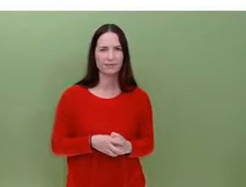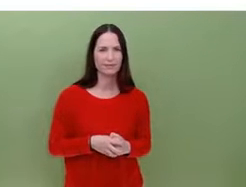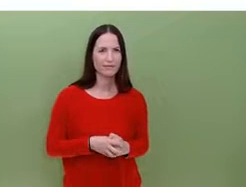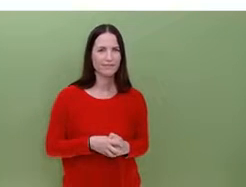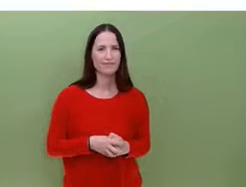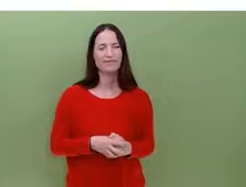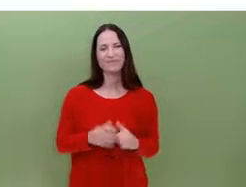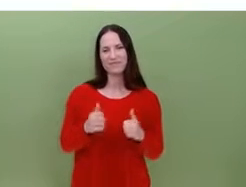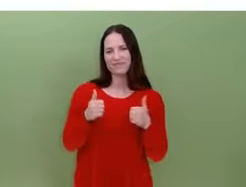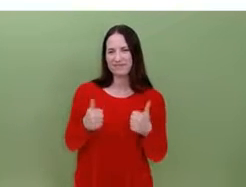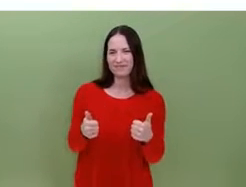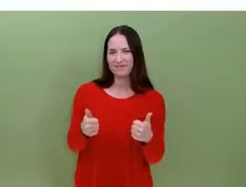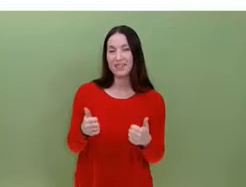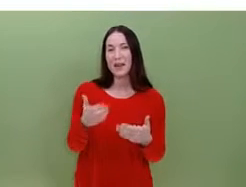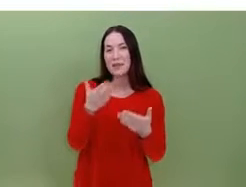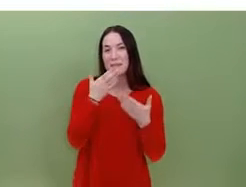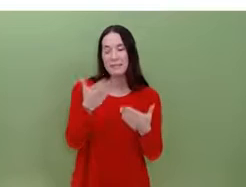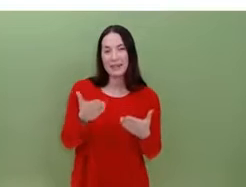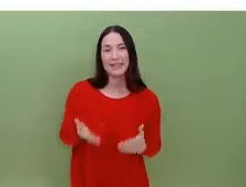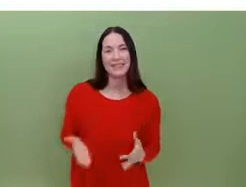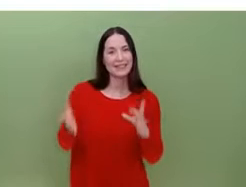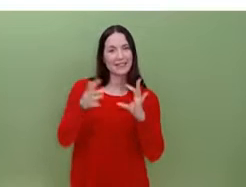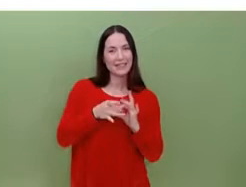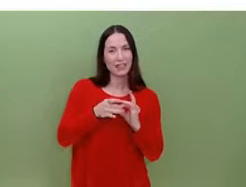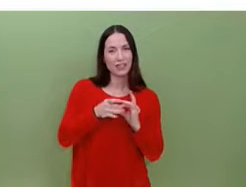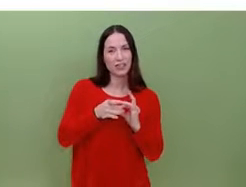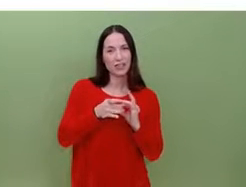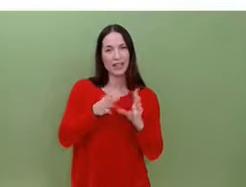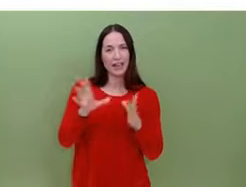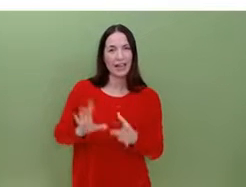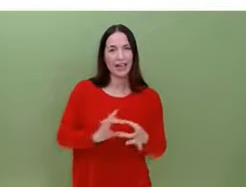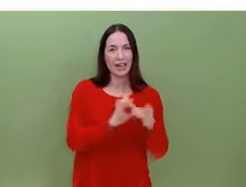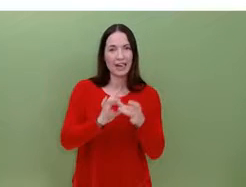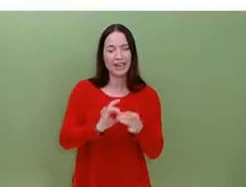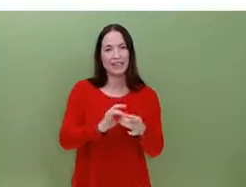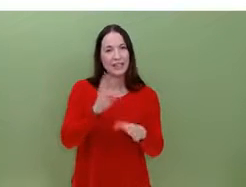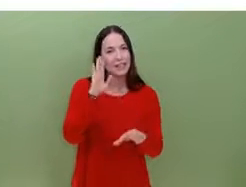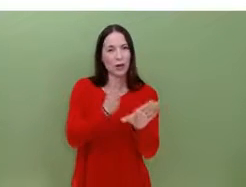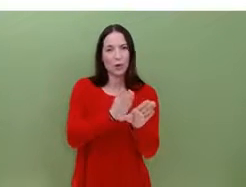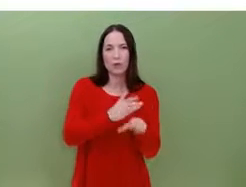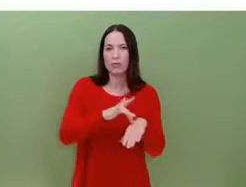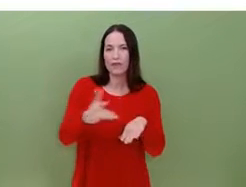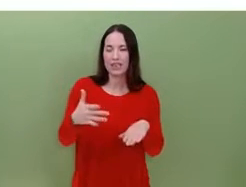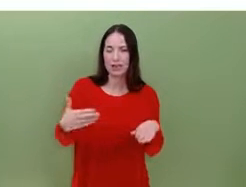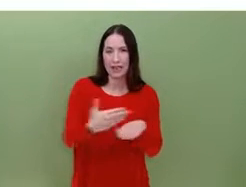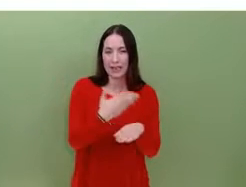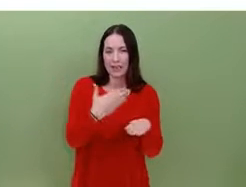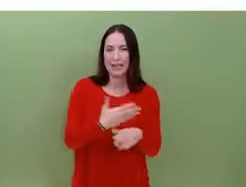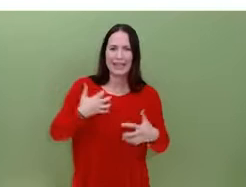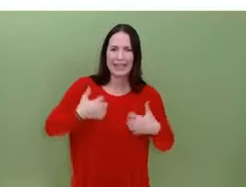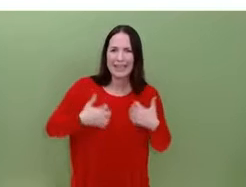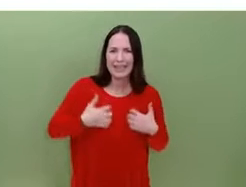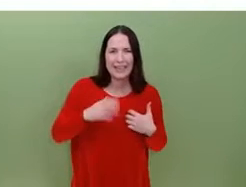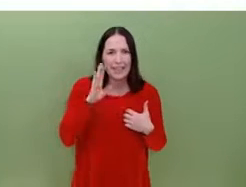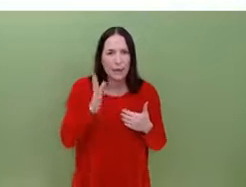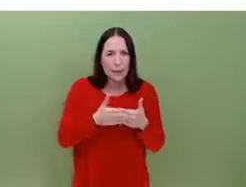Great, so please do get in contact, link into Psychological Professions in Action, because they're really keen to have your ongoing support